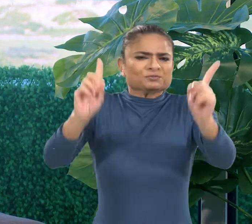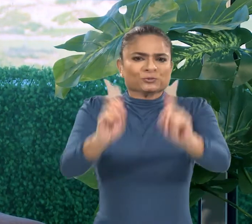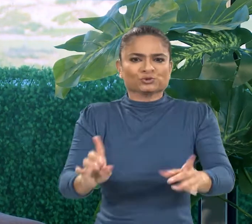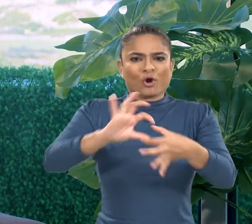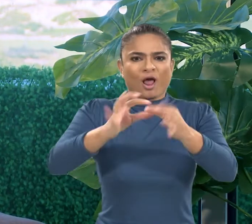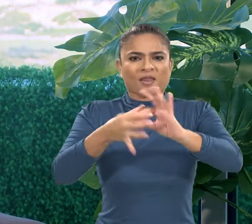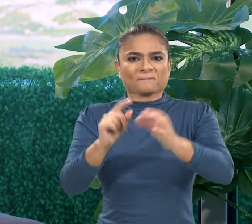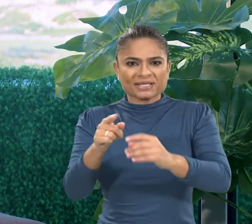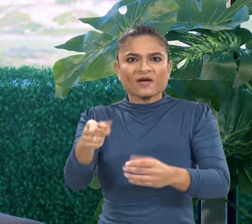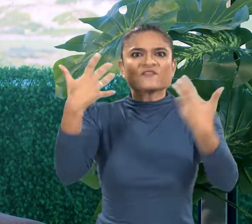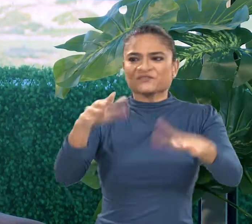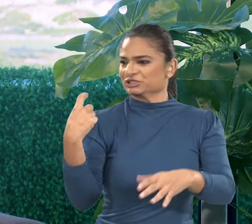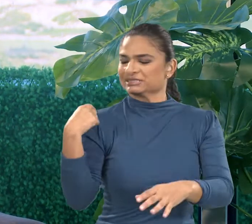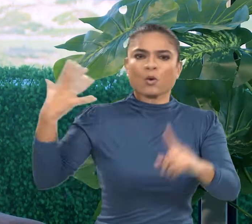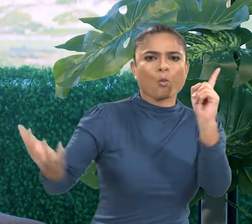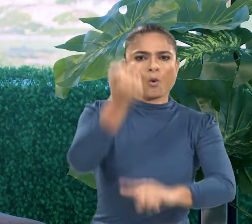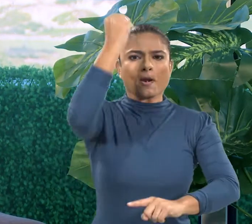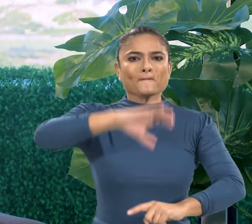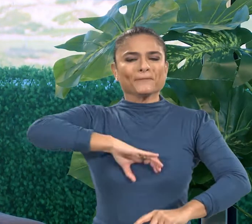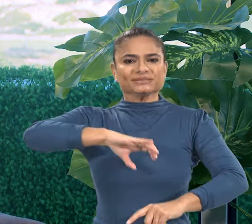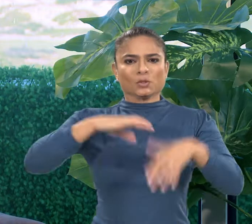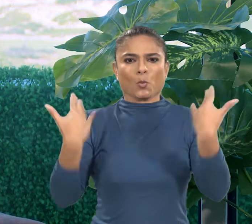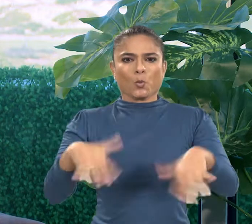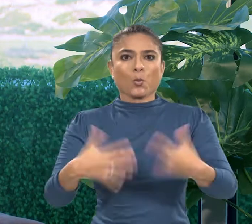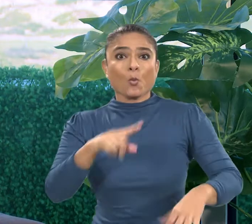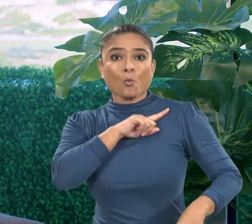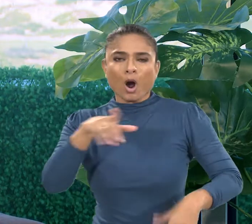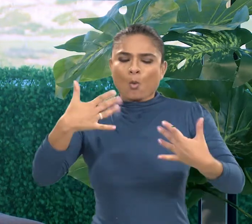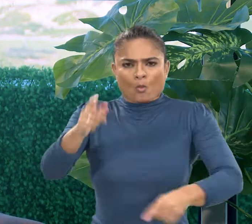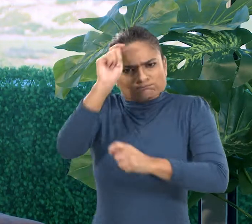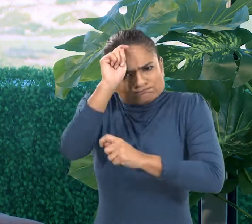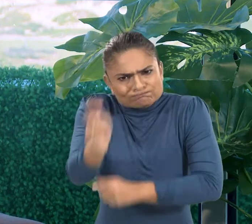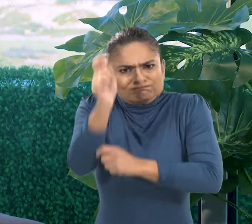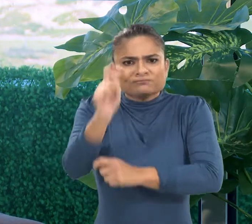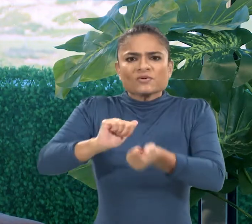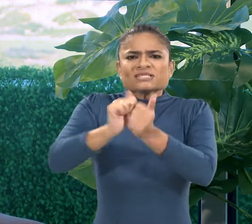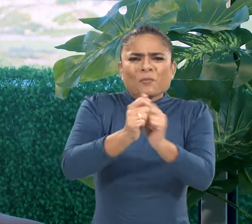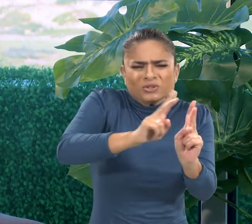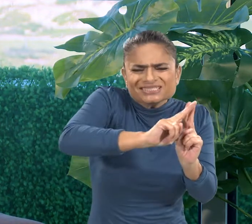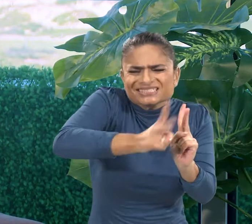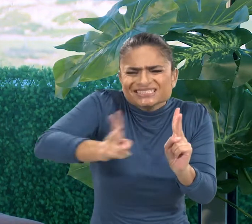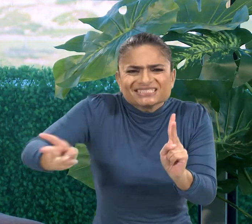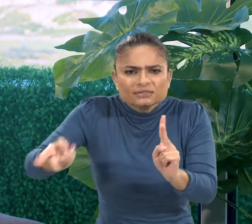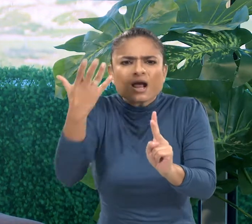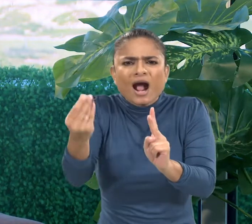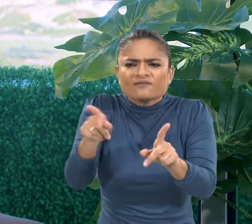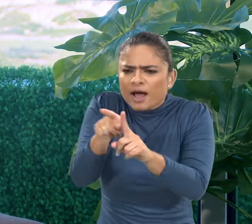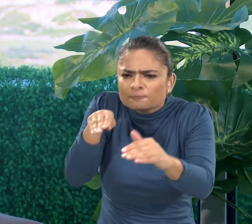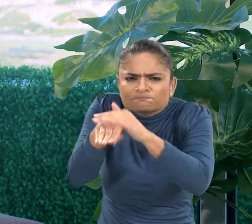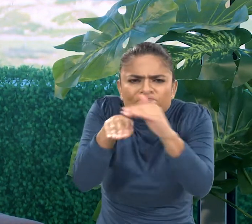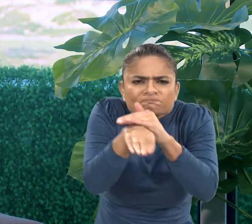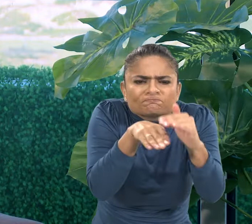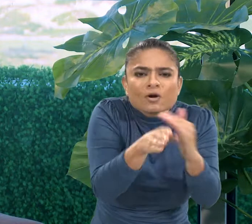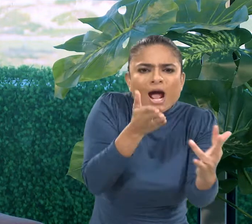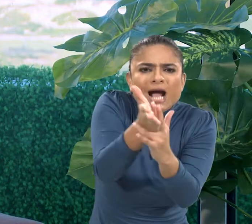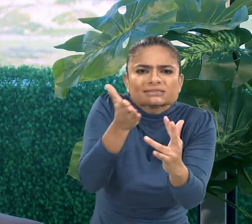Special Olympics span wen altyd medaljes en word hoog geëg in die internasionale sportkringe, maar hulle